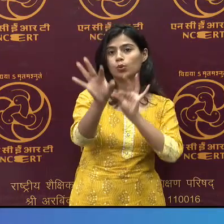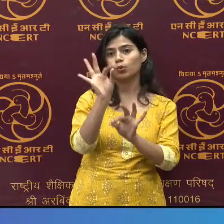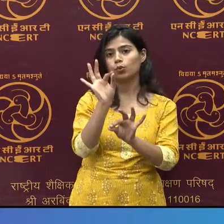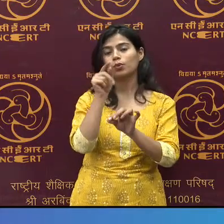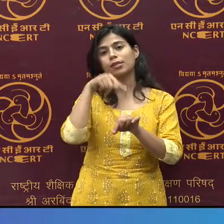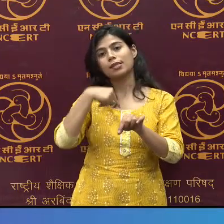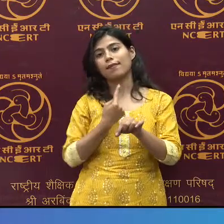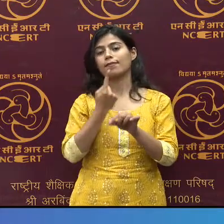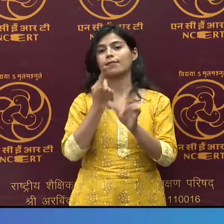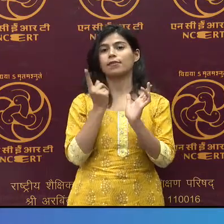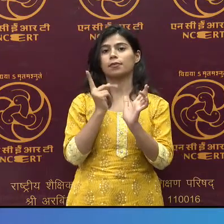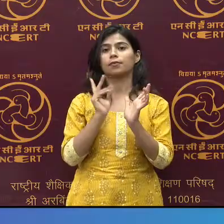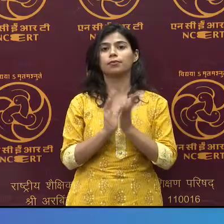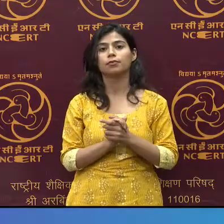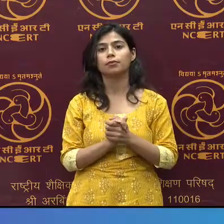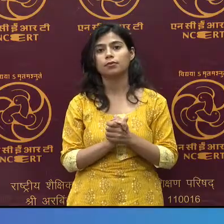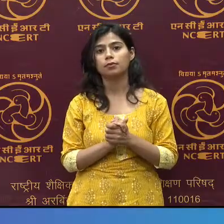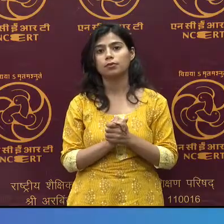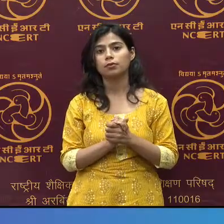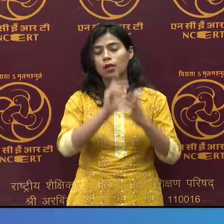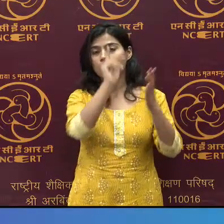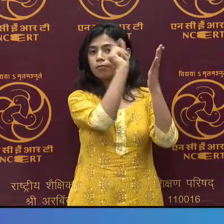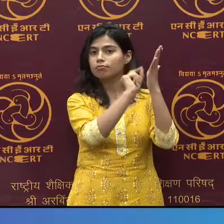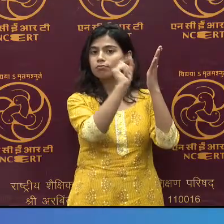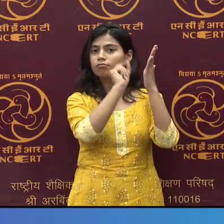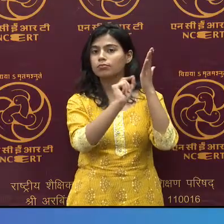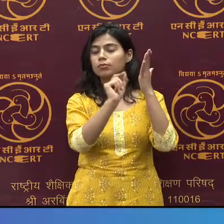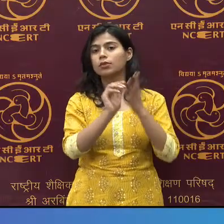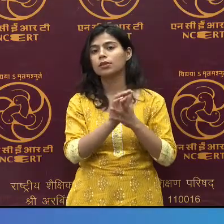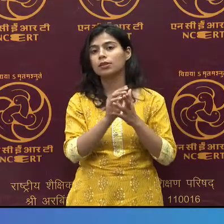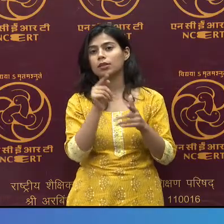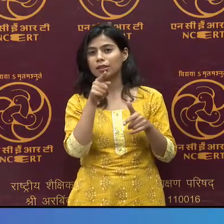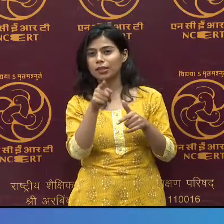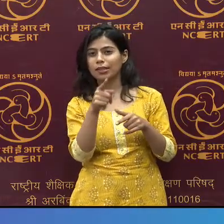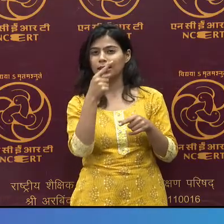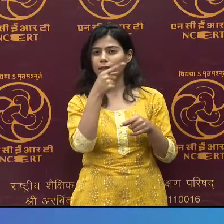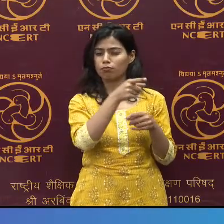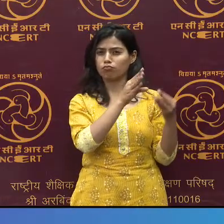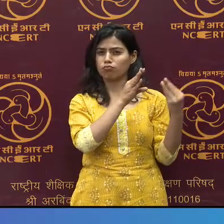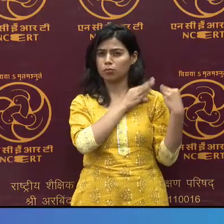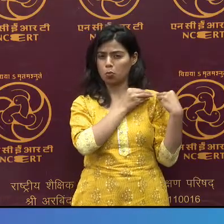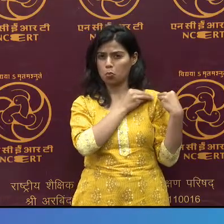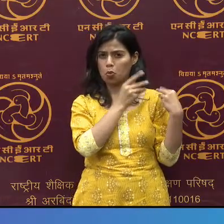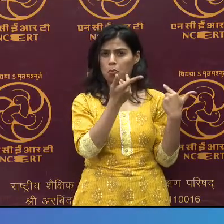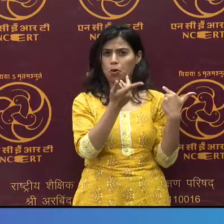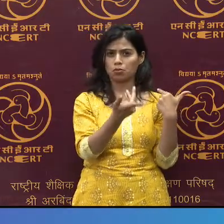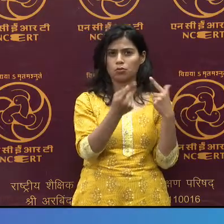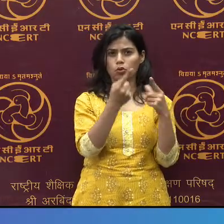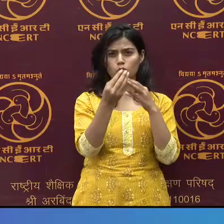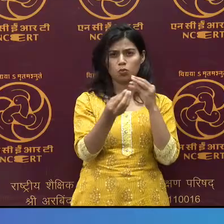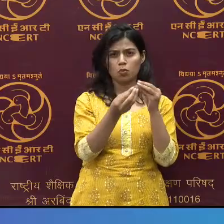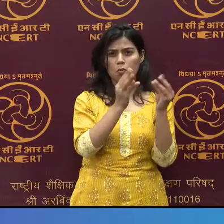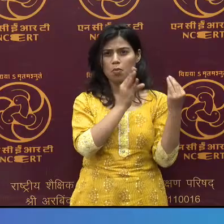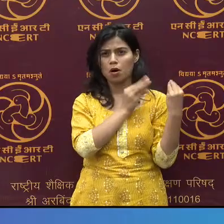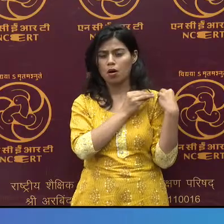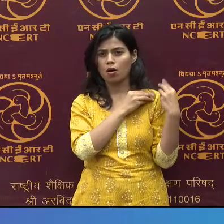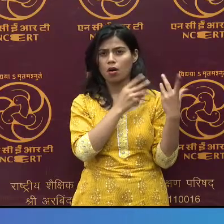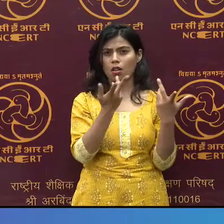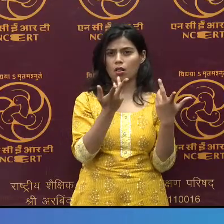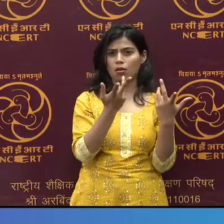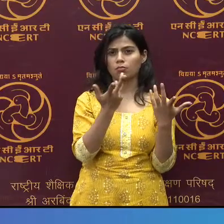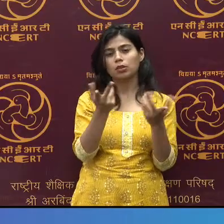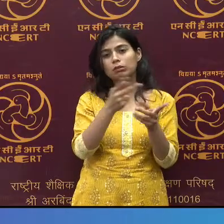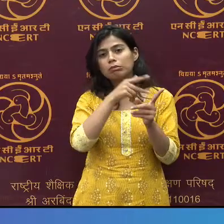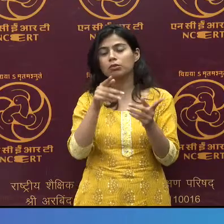examination CBSE. So, you are expected to write that only. Ma'am, are there any designations ever given, like maybe you are the secretary of a particular